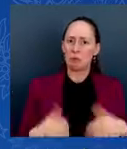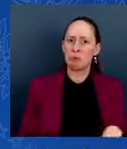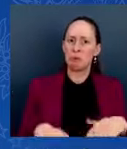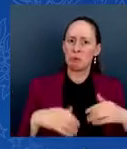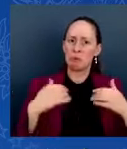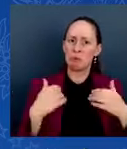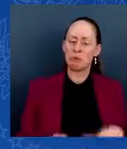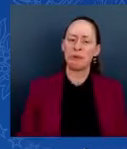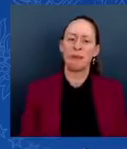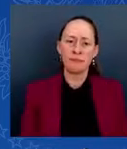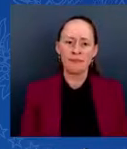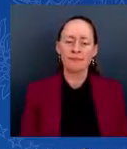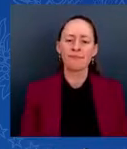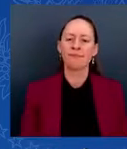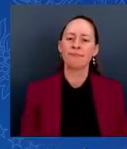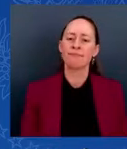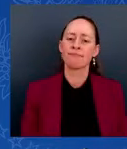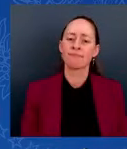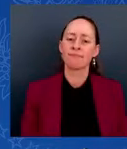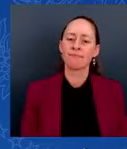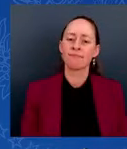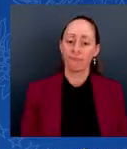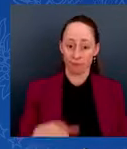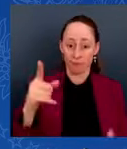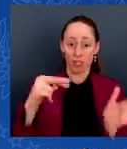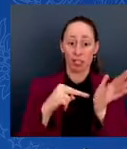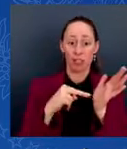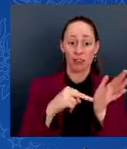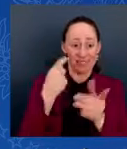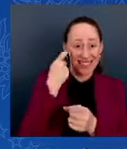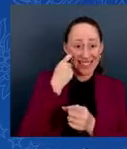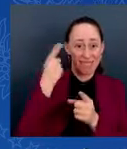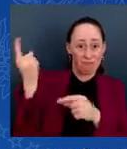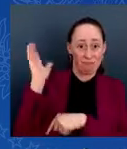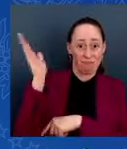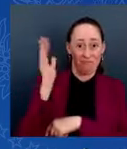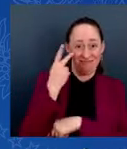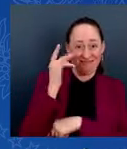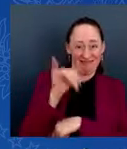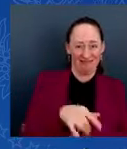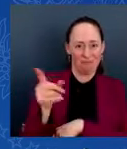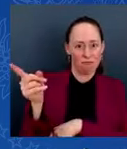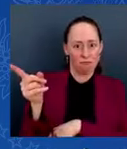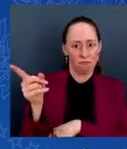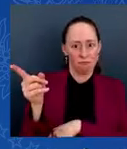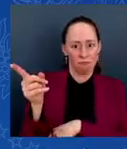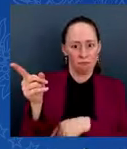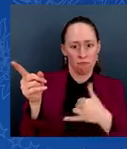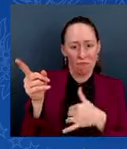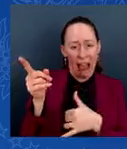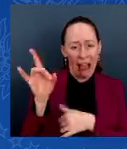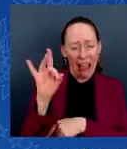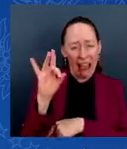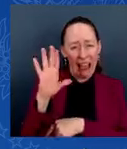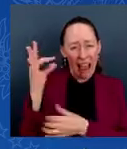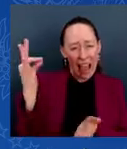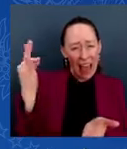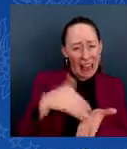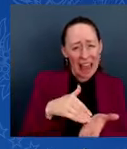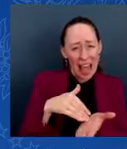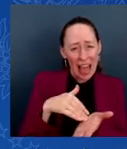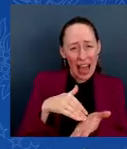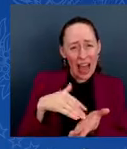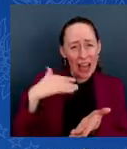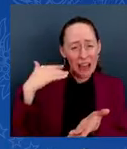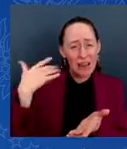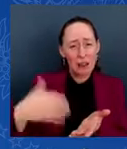the nurse you just met, she's paid $900 a month. Well, guess